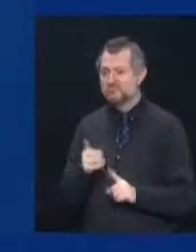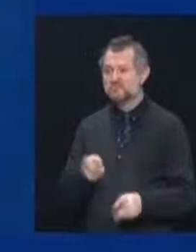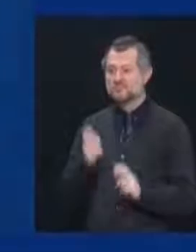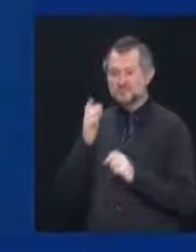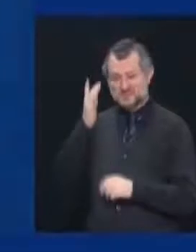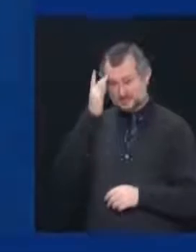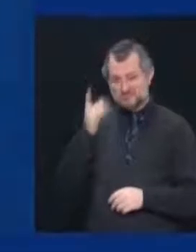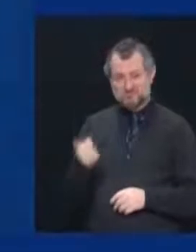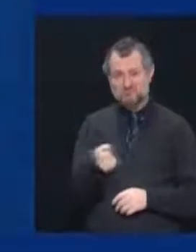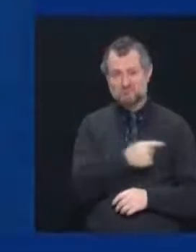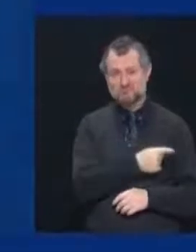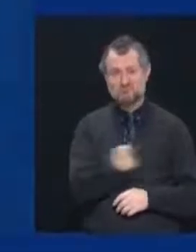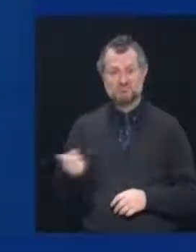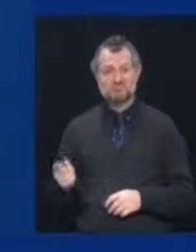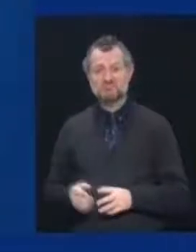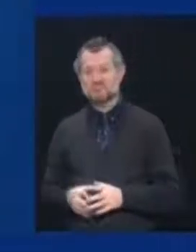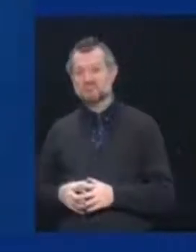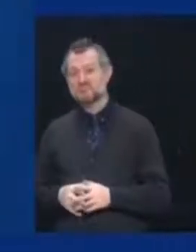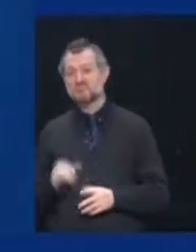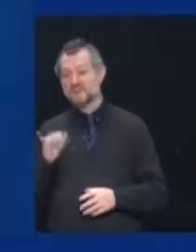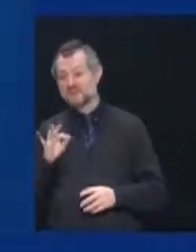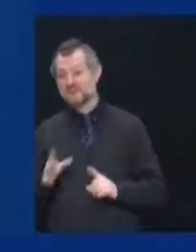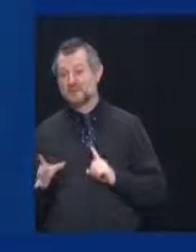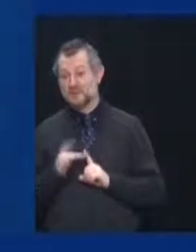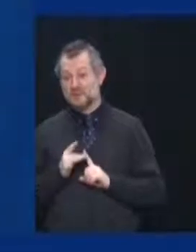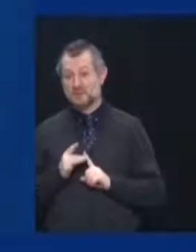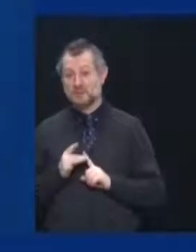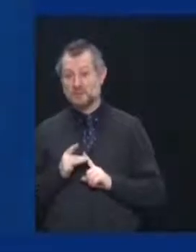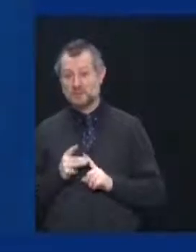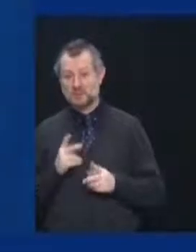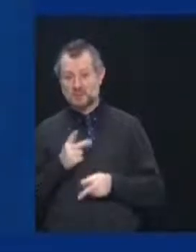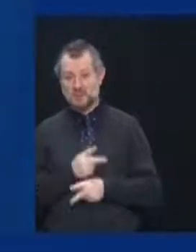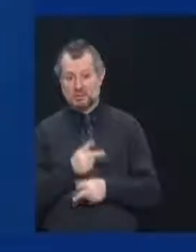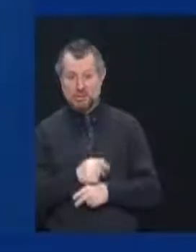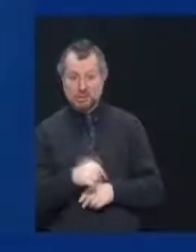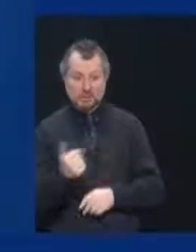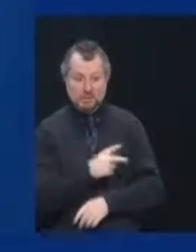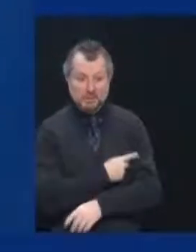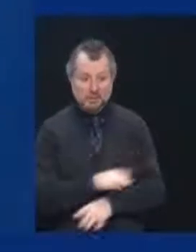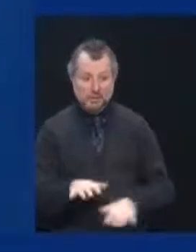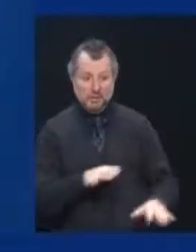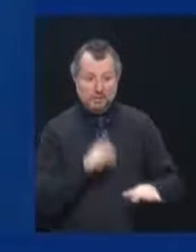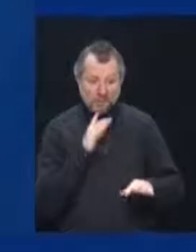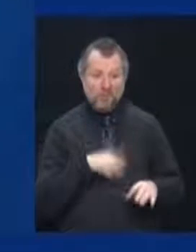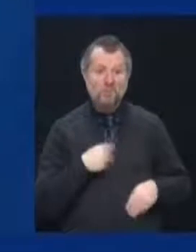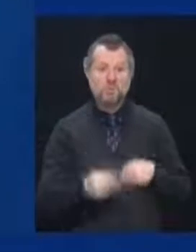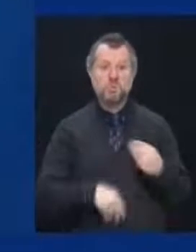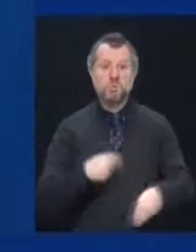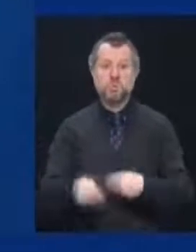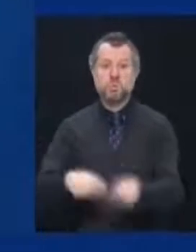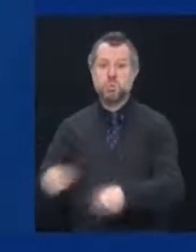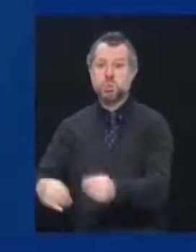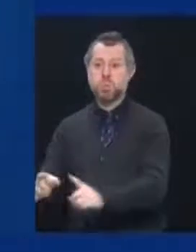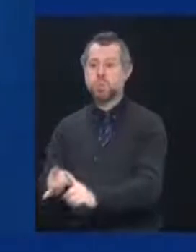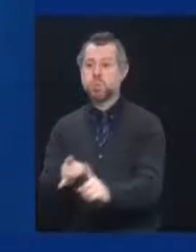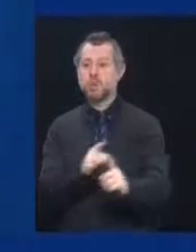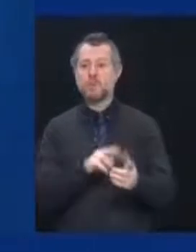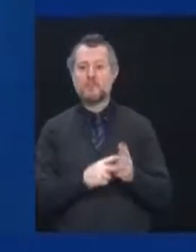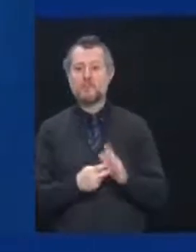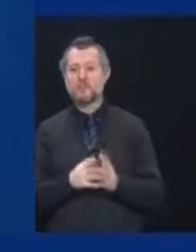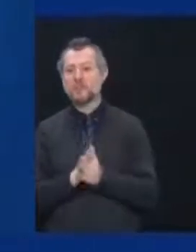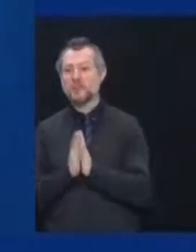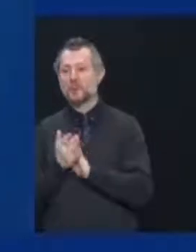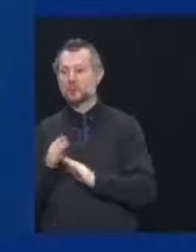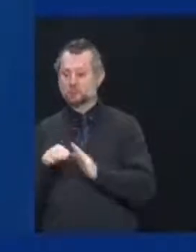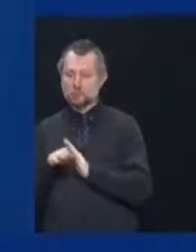the infection, they will be a super spreader. No one wants to go into a hospital and be vaccinated by a nurse who